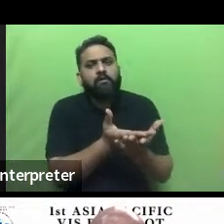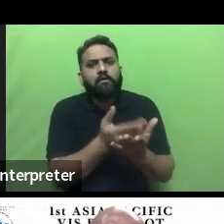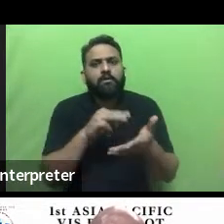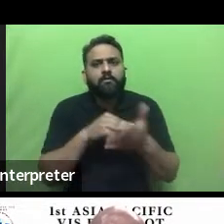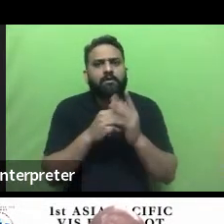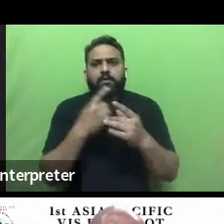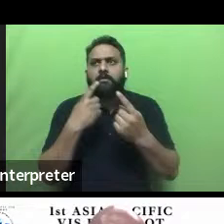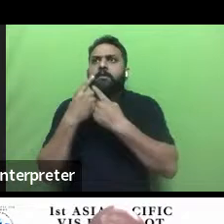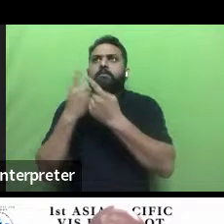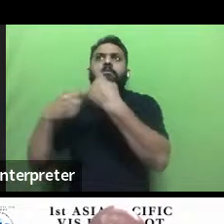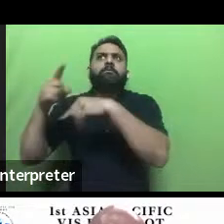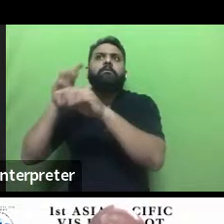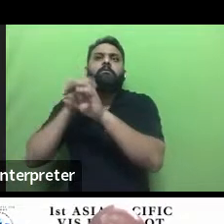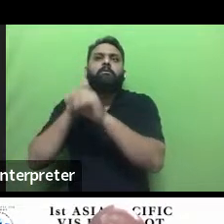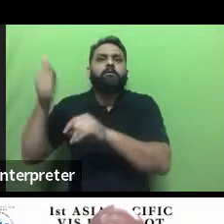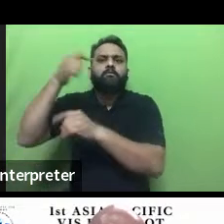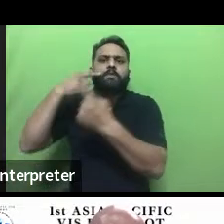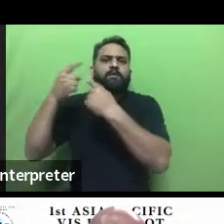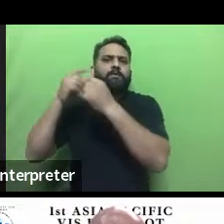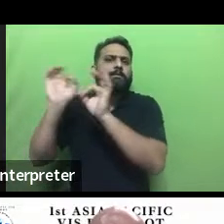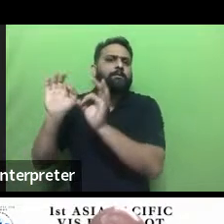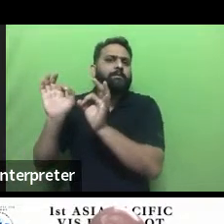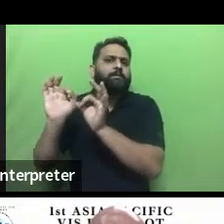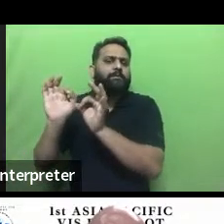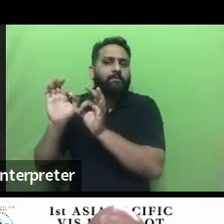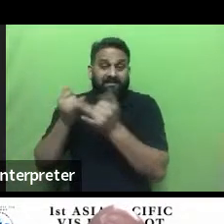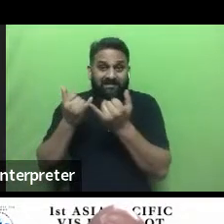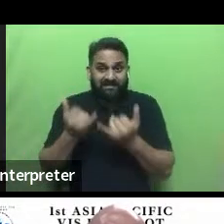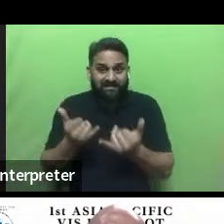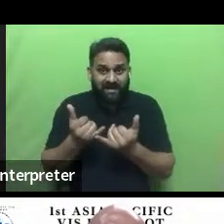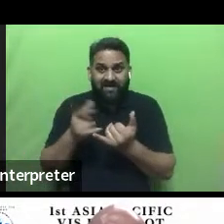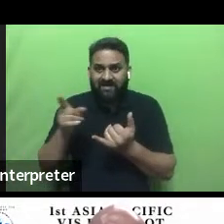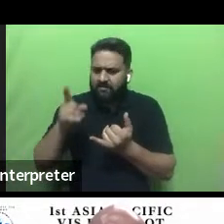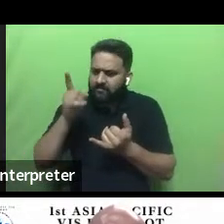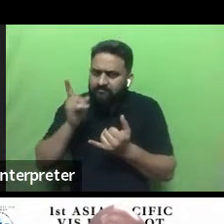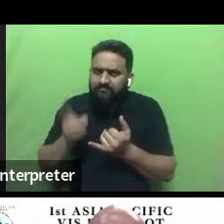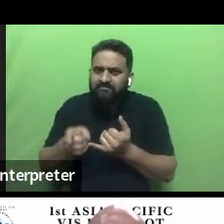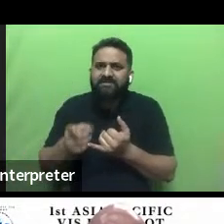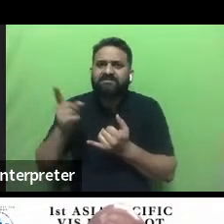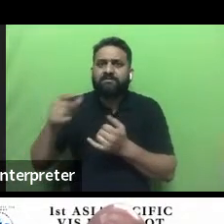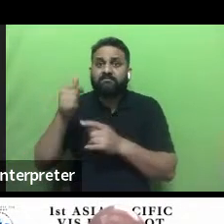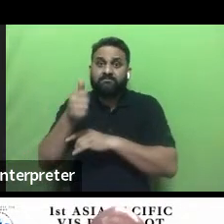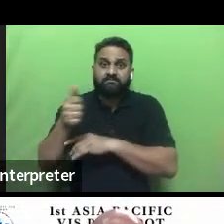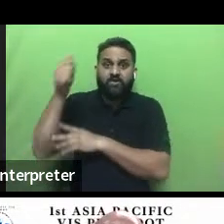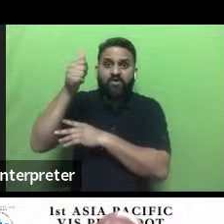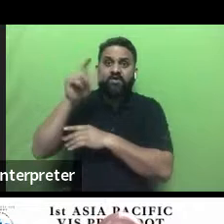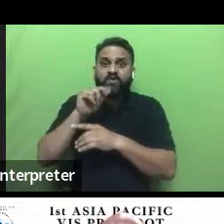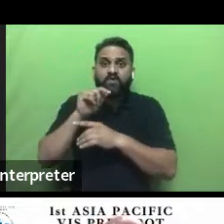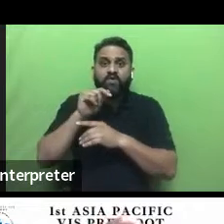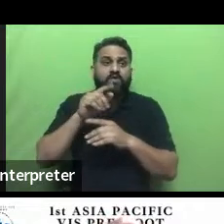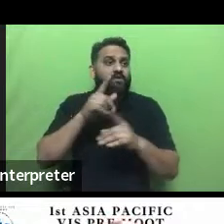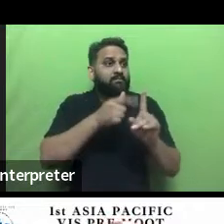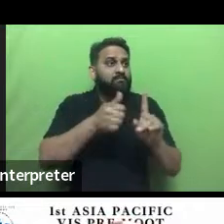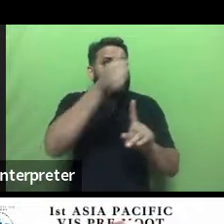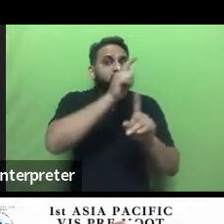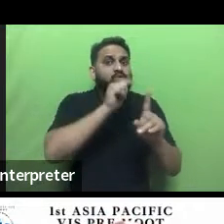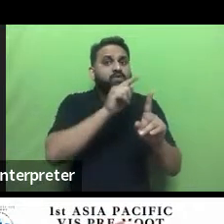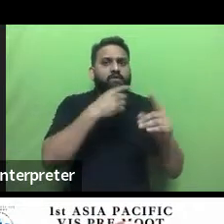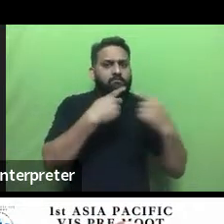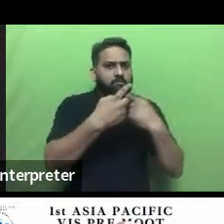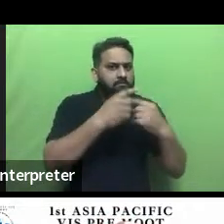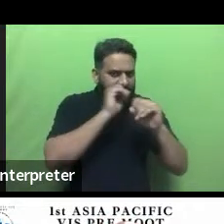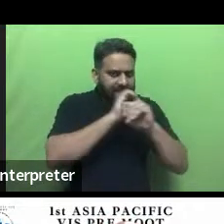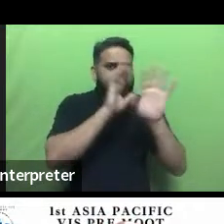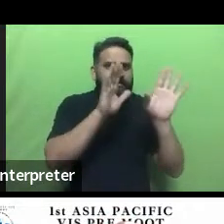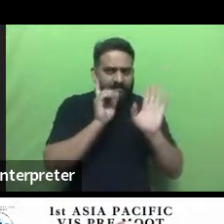from the higher management, in the present case, she had to consult the management of the respondent company to make sure that